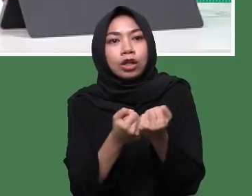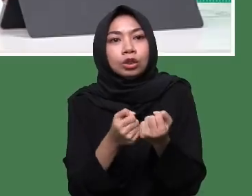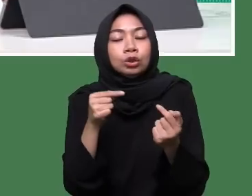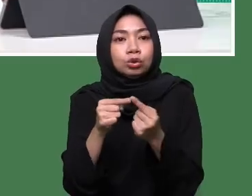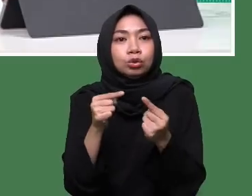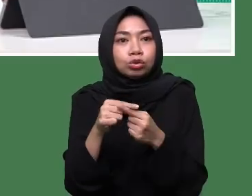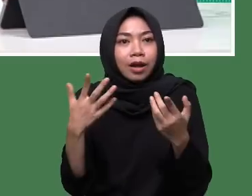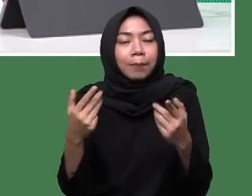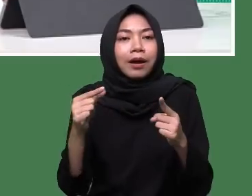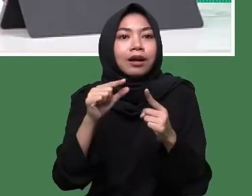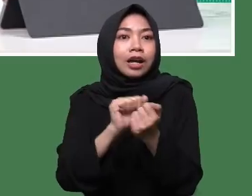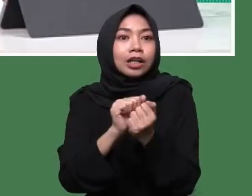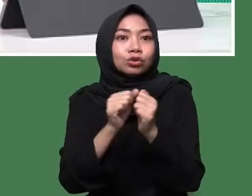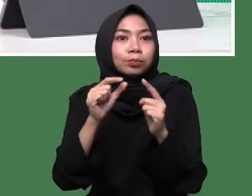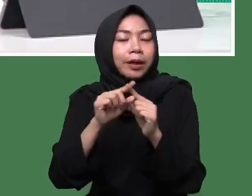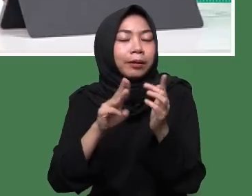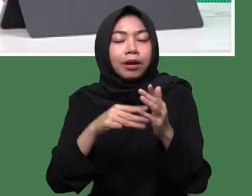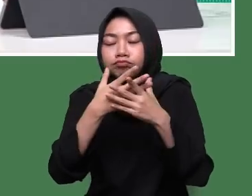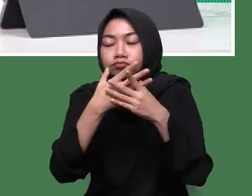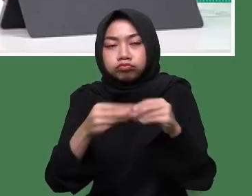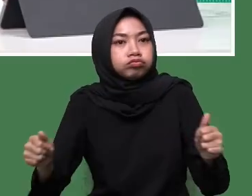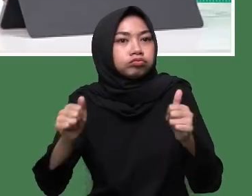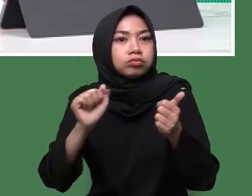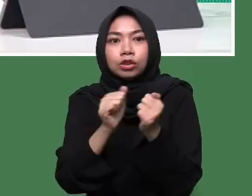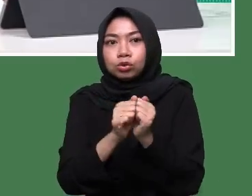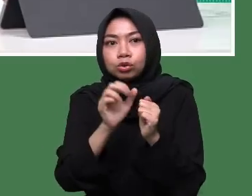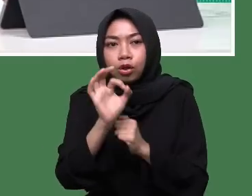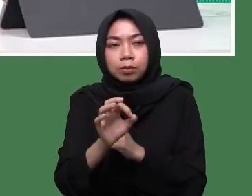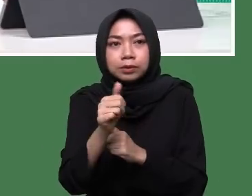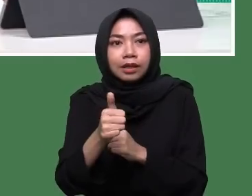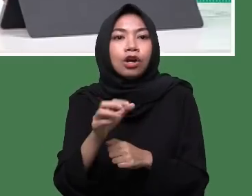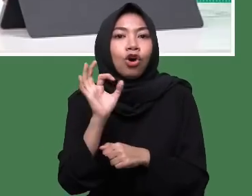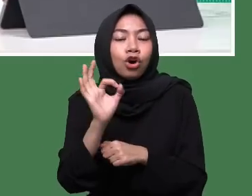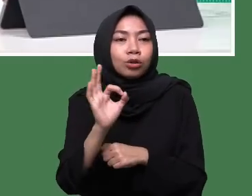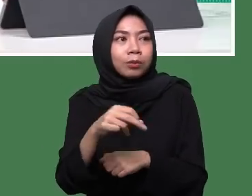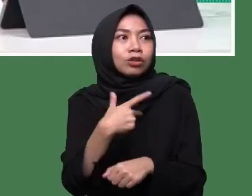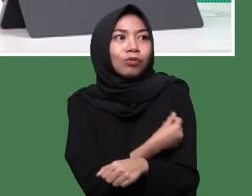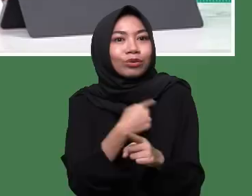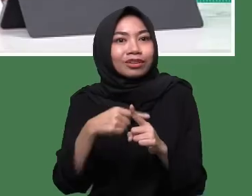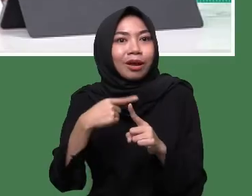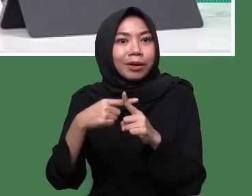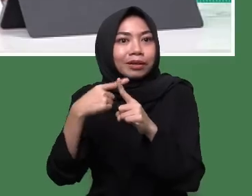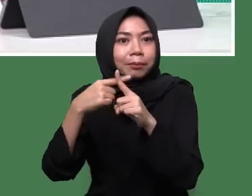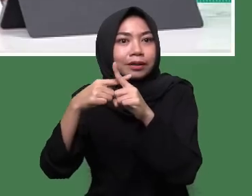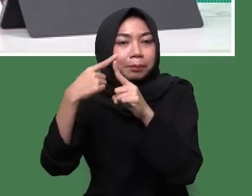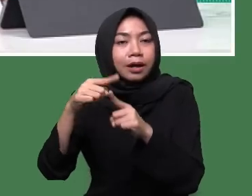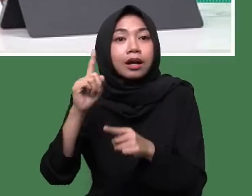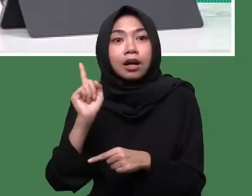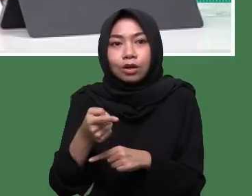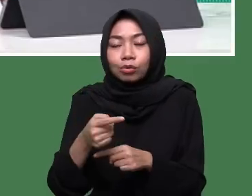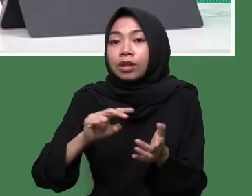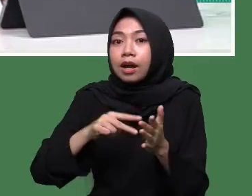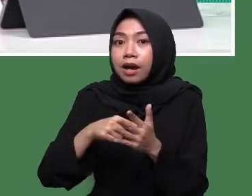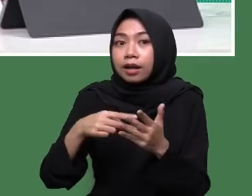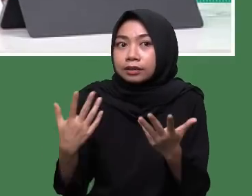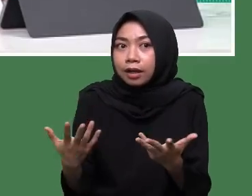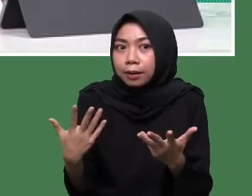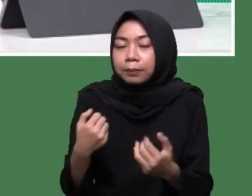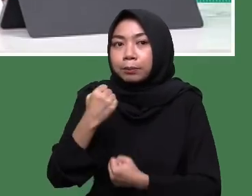Indonesia eradicated from FMD, of course we need to have more vaccines. So that's why the support from the